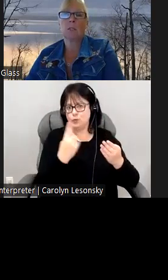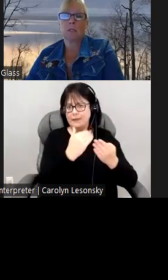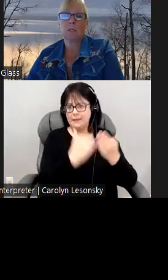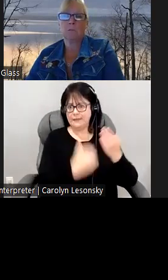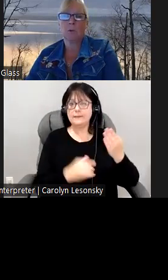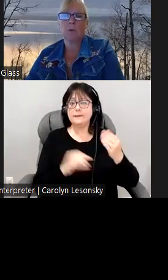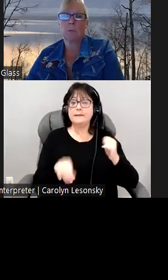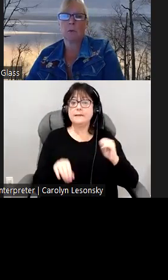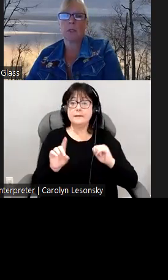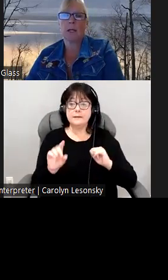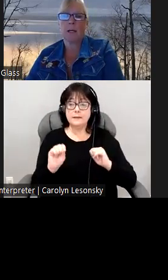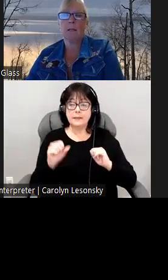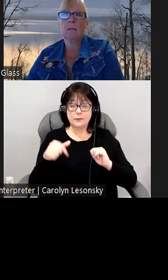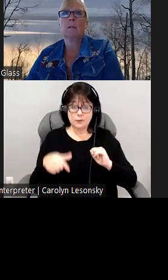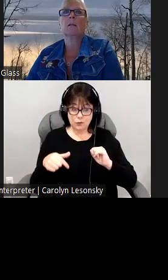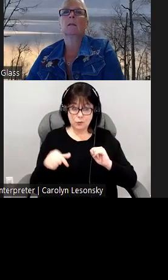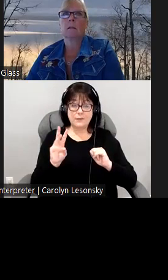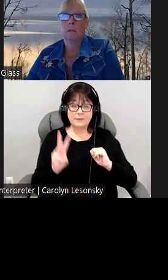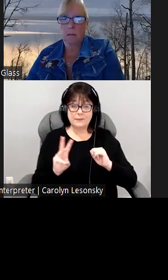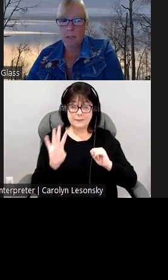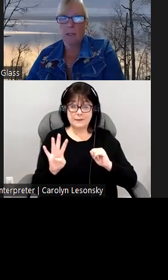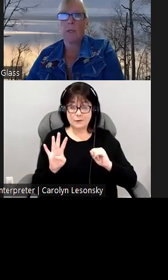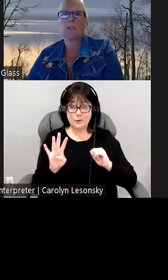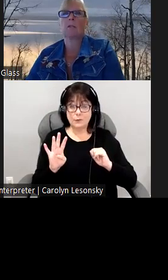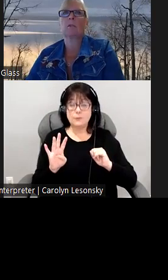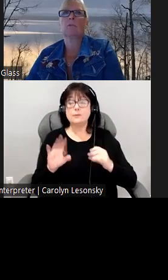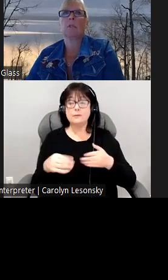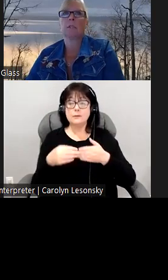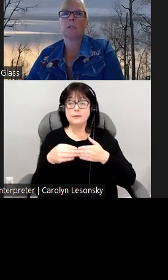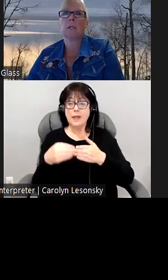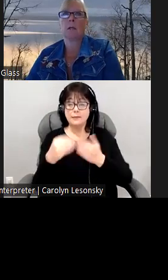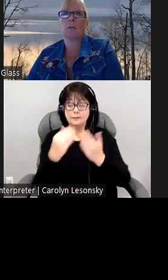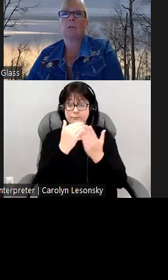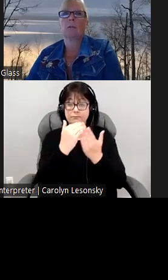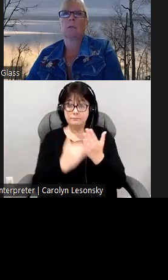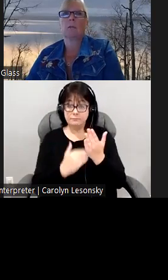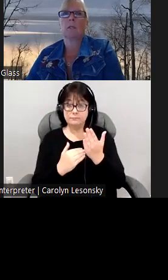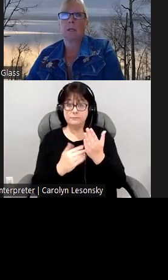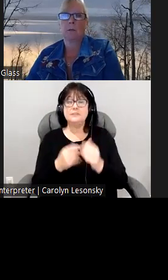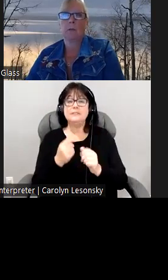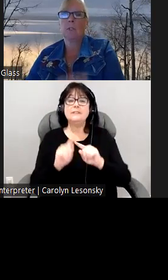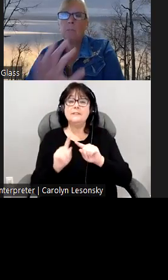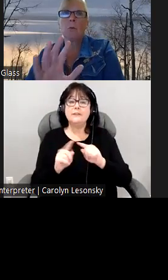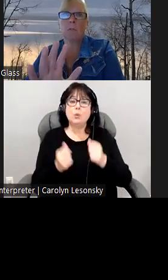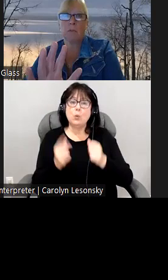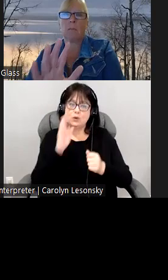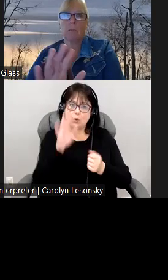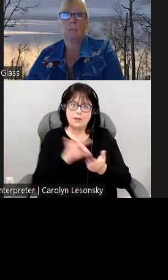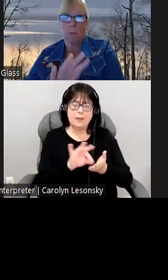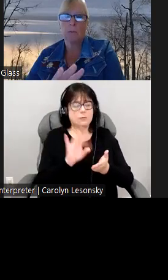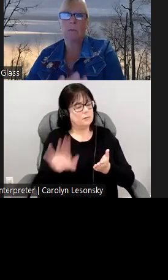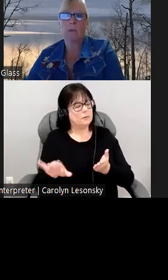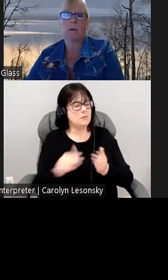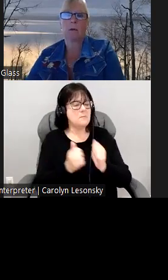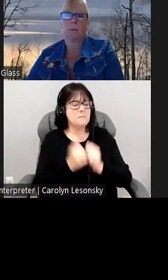DSQ 64 report guide, that itemizes the referrals in and out that count, which is most of them.